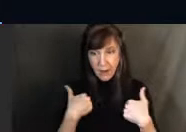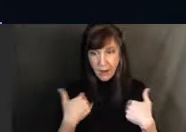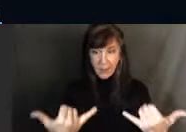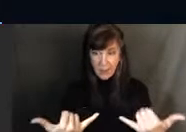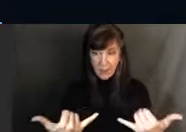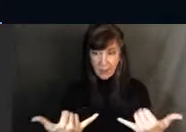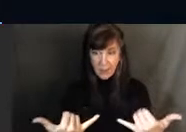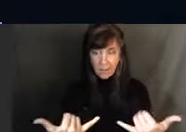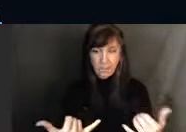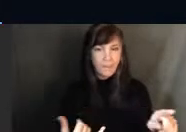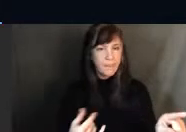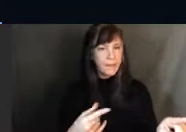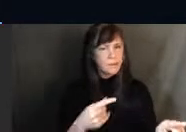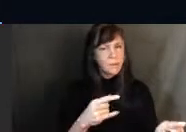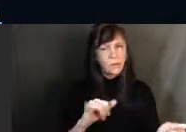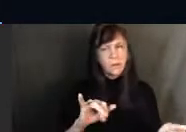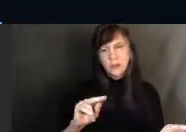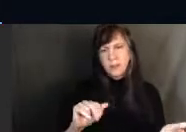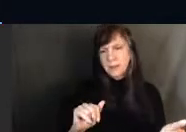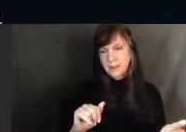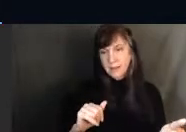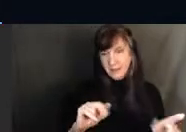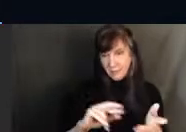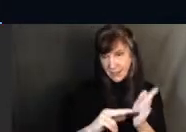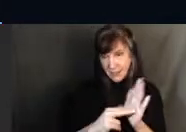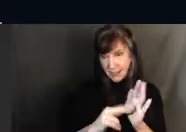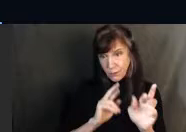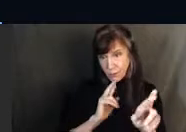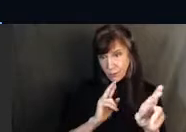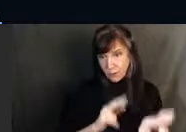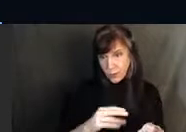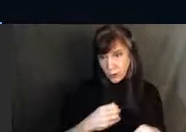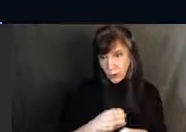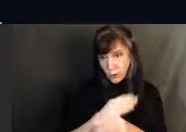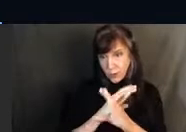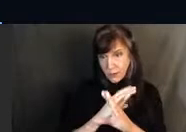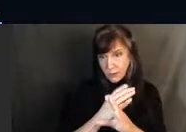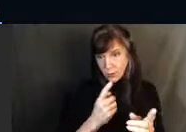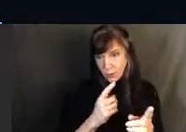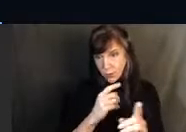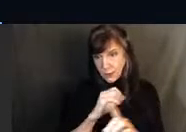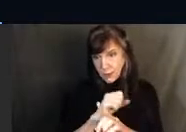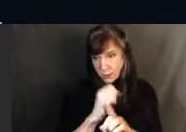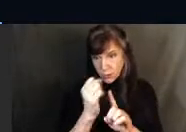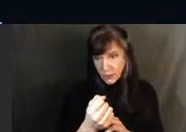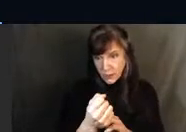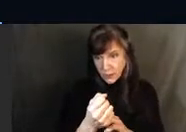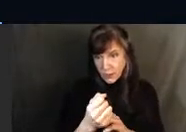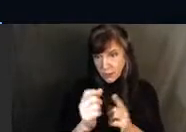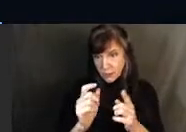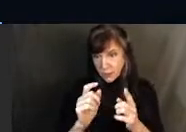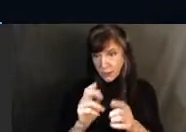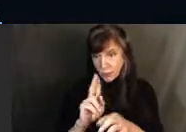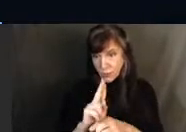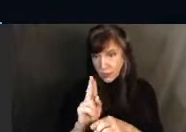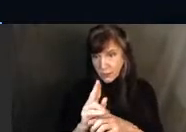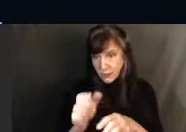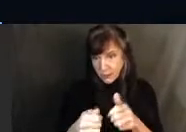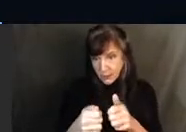What's the question? If you can report your crisis or incident to 911 using text messaging? Yes, like as in